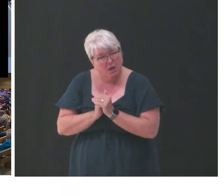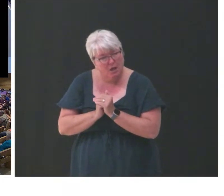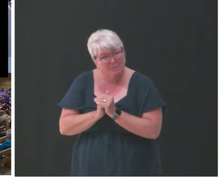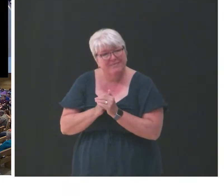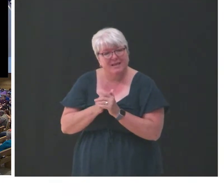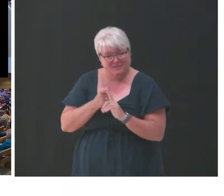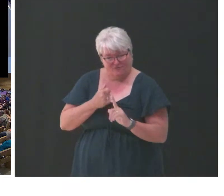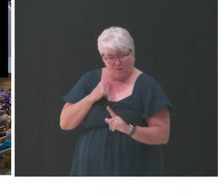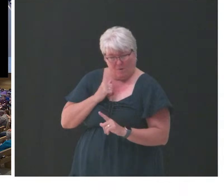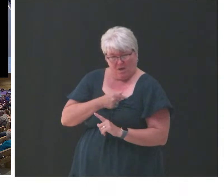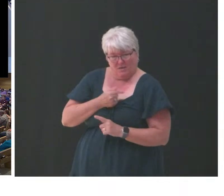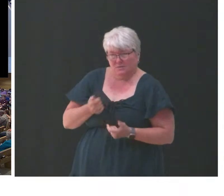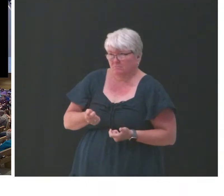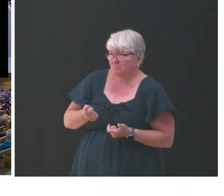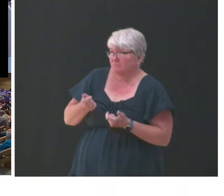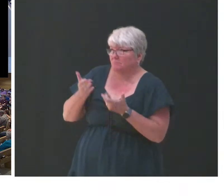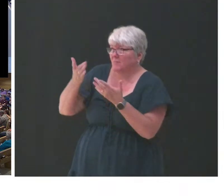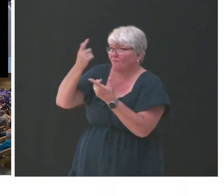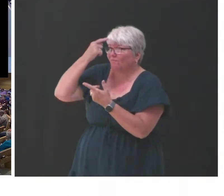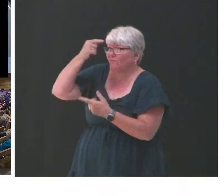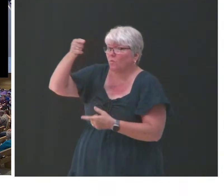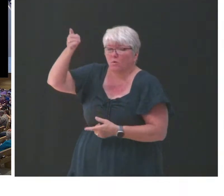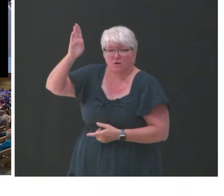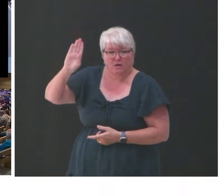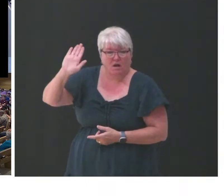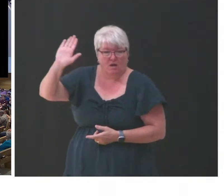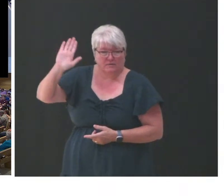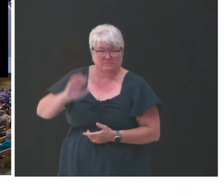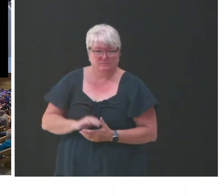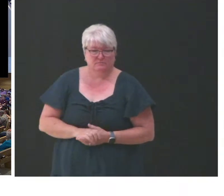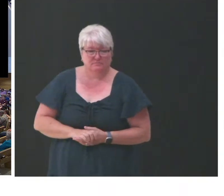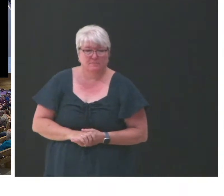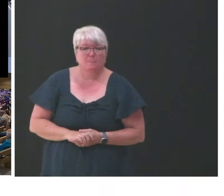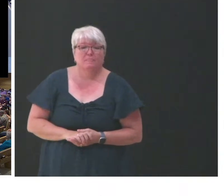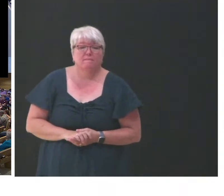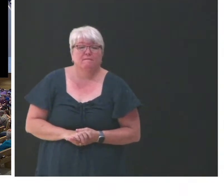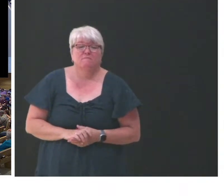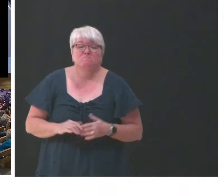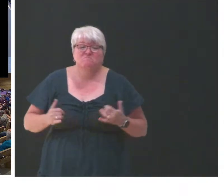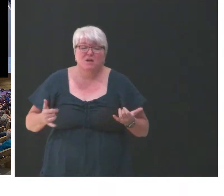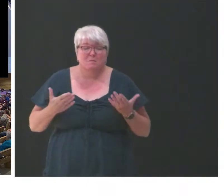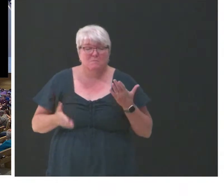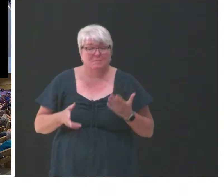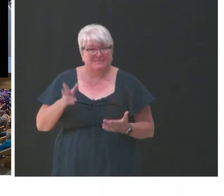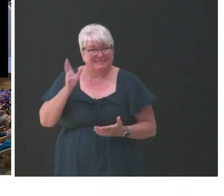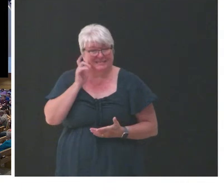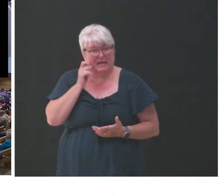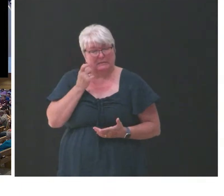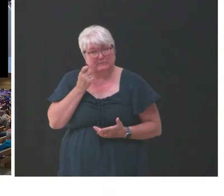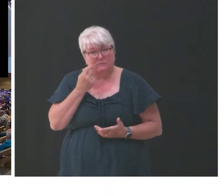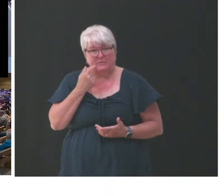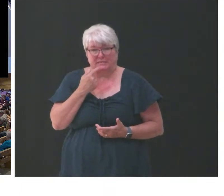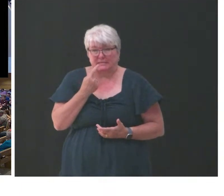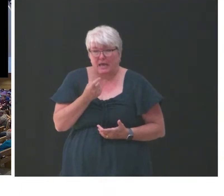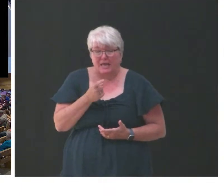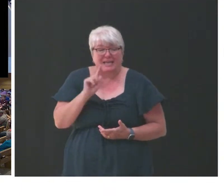is from us and it is for God. Now, it may sound like a bit of a stretch for me to say it's the only gift we can